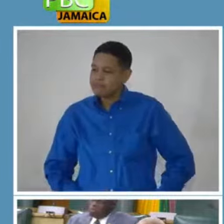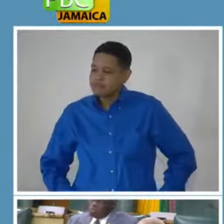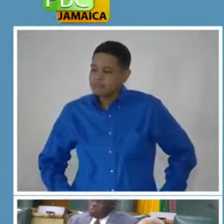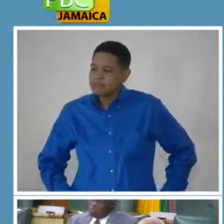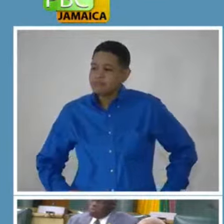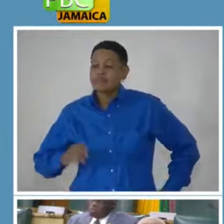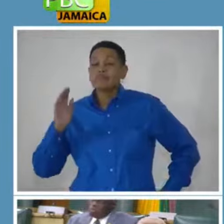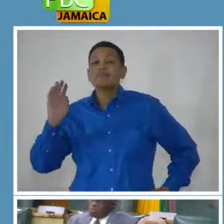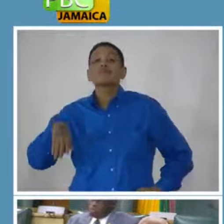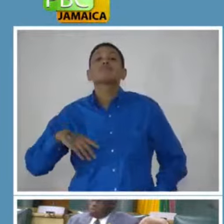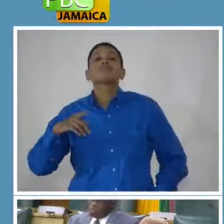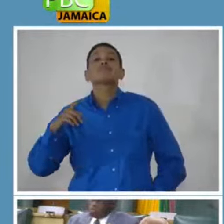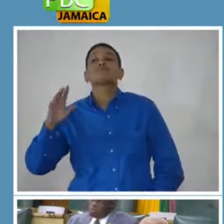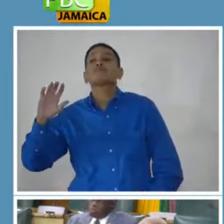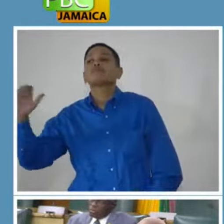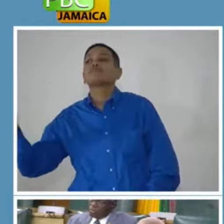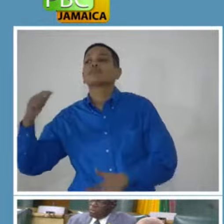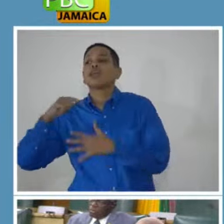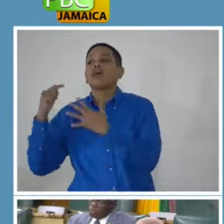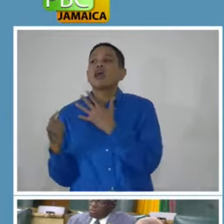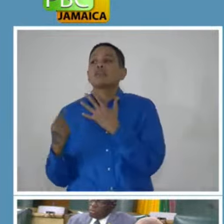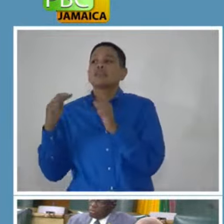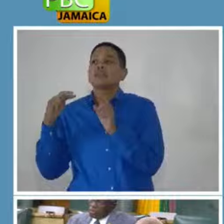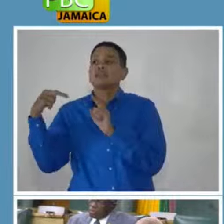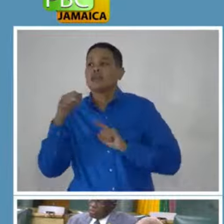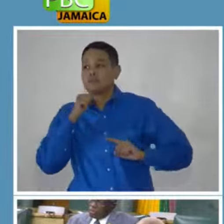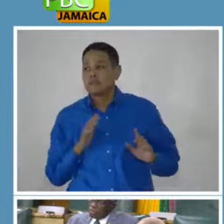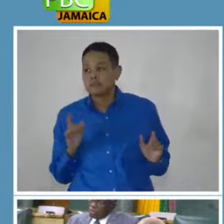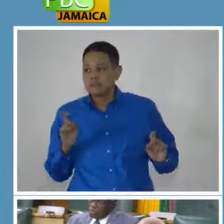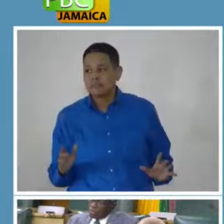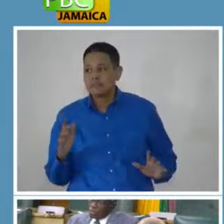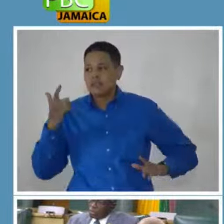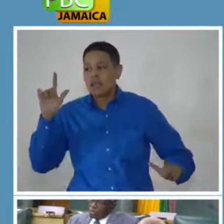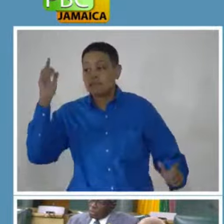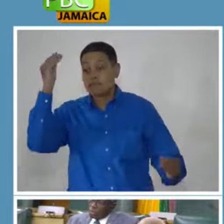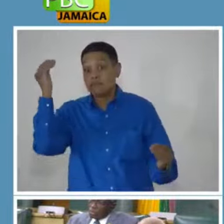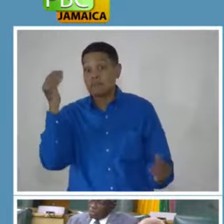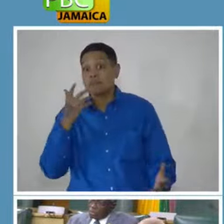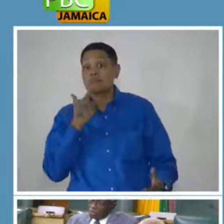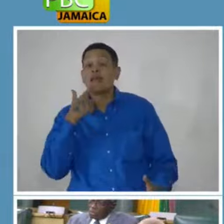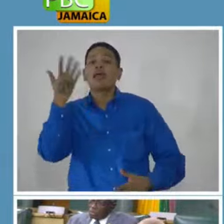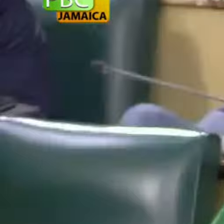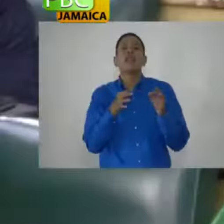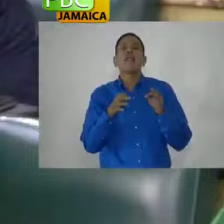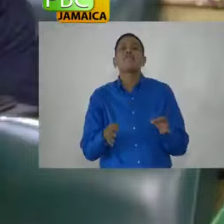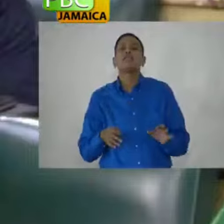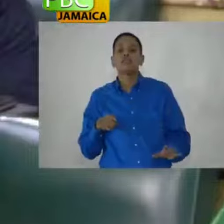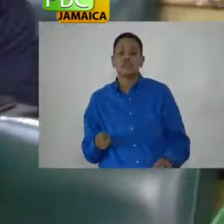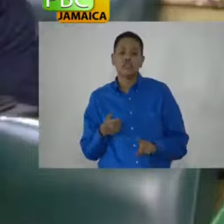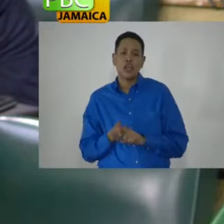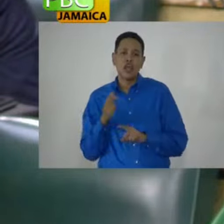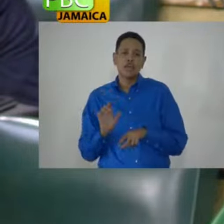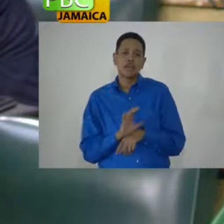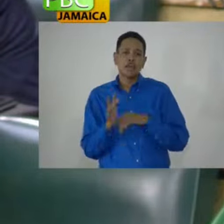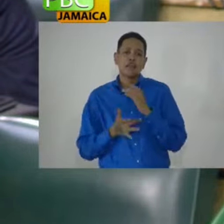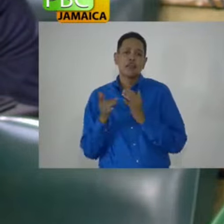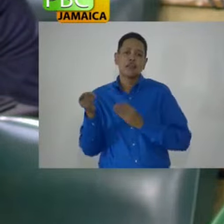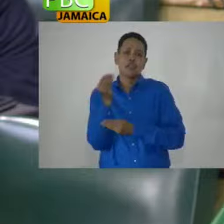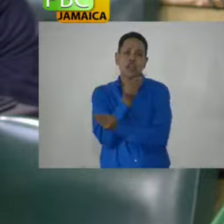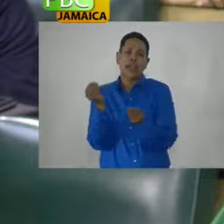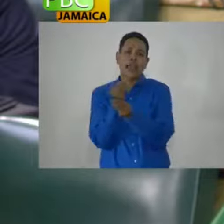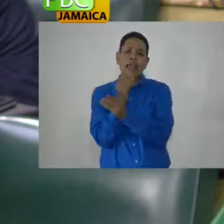Having laid that context, Madam Speaker, let me say that the definition of digital trade